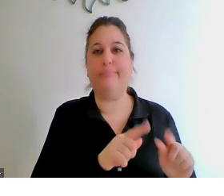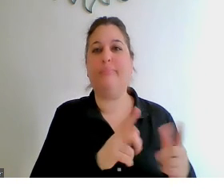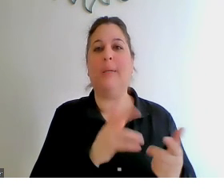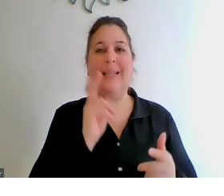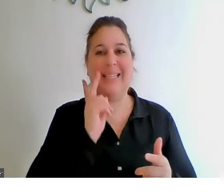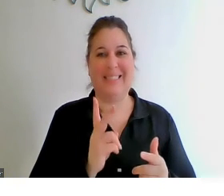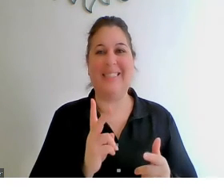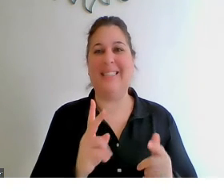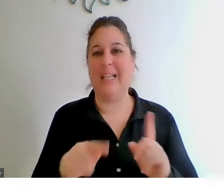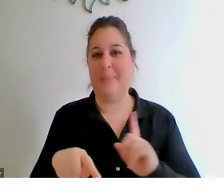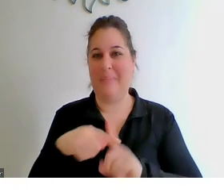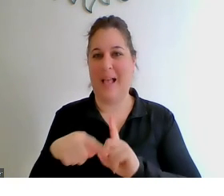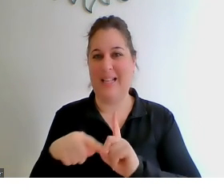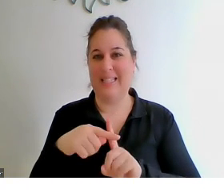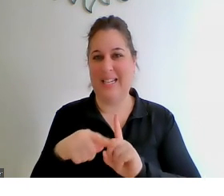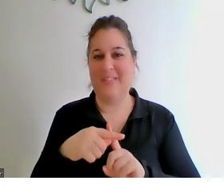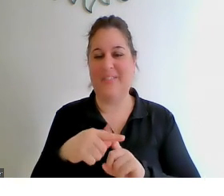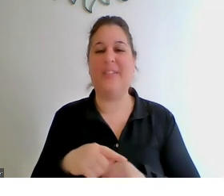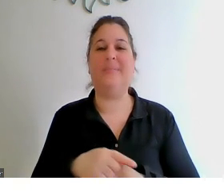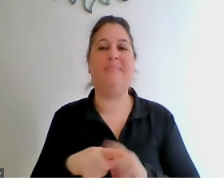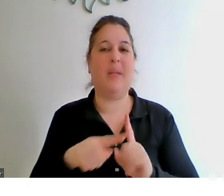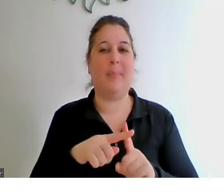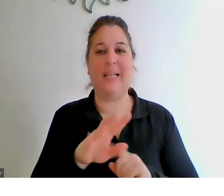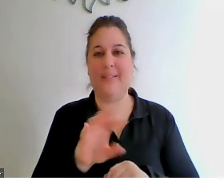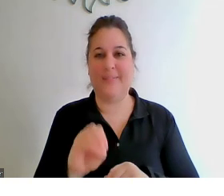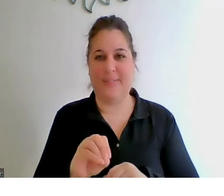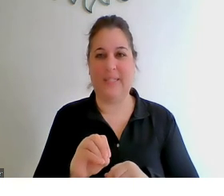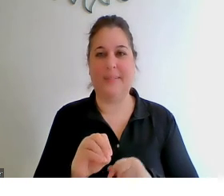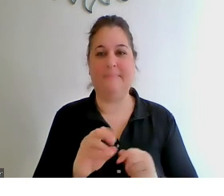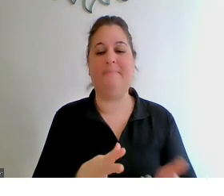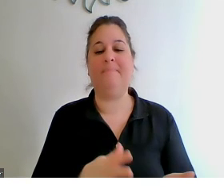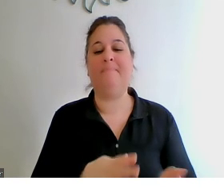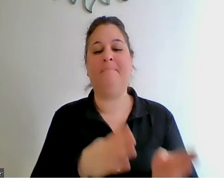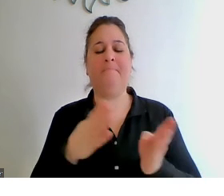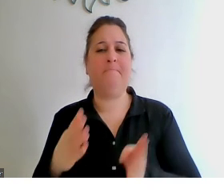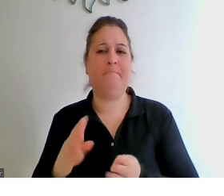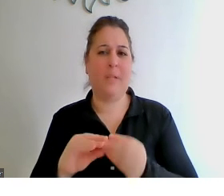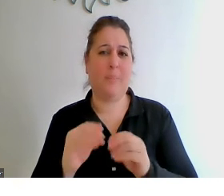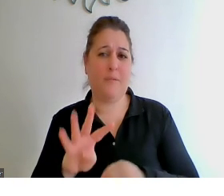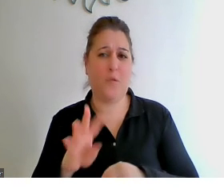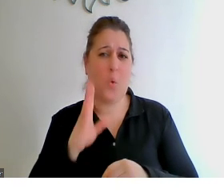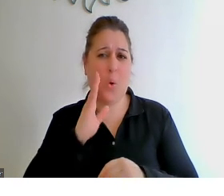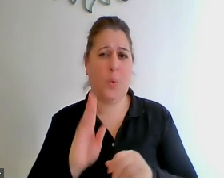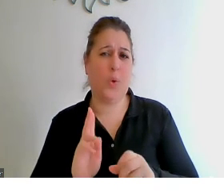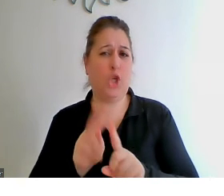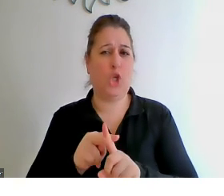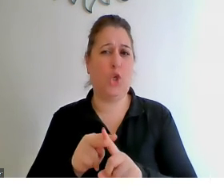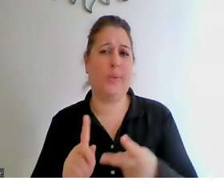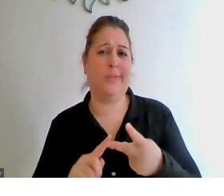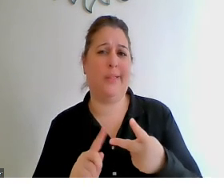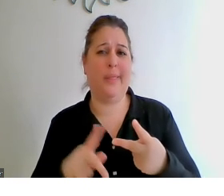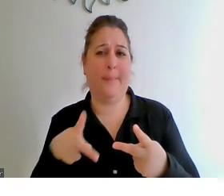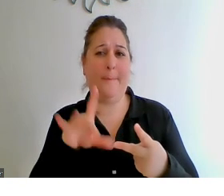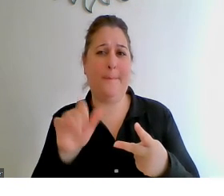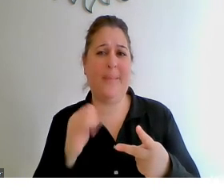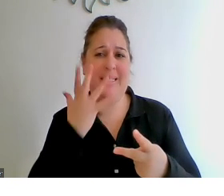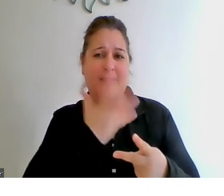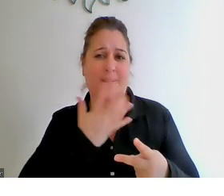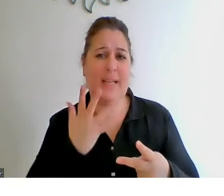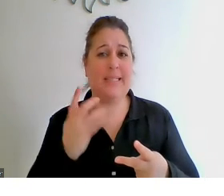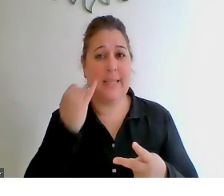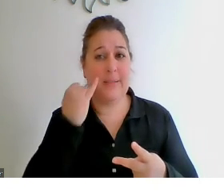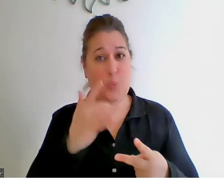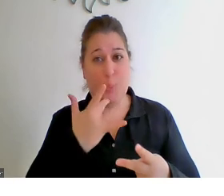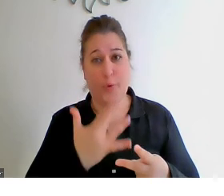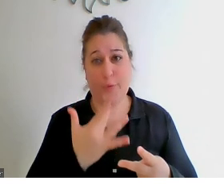Okay, a negative times a negative is a positive, so positive 50. Now let me do my pizza face for these ones just in case you like that one